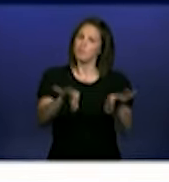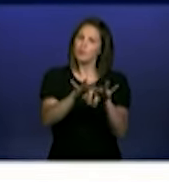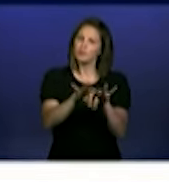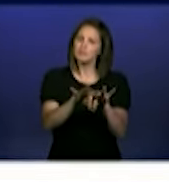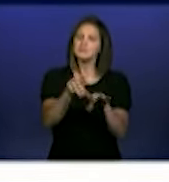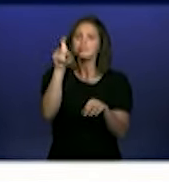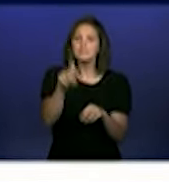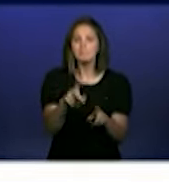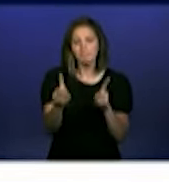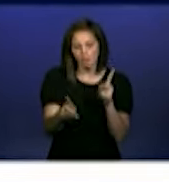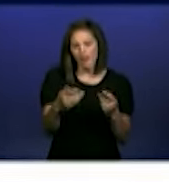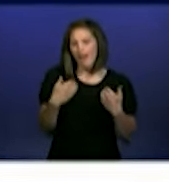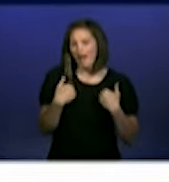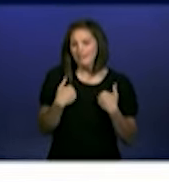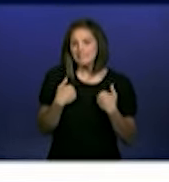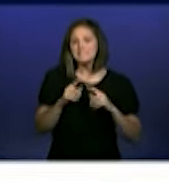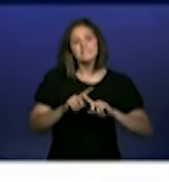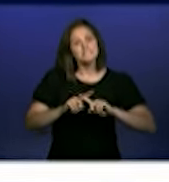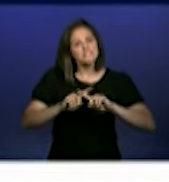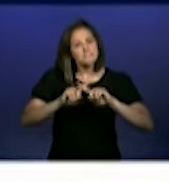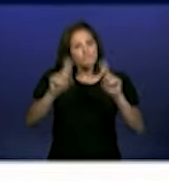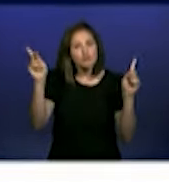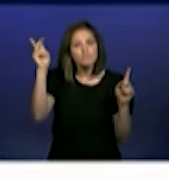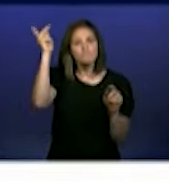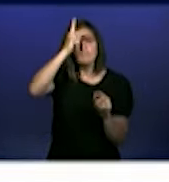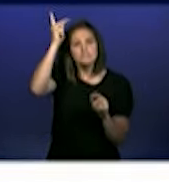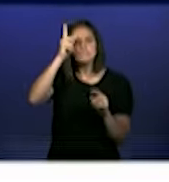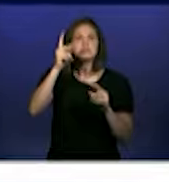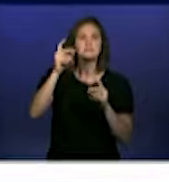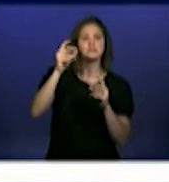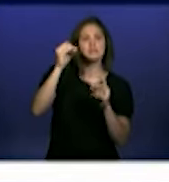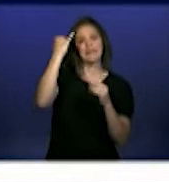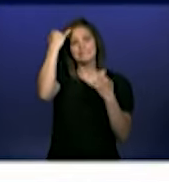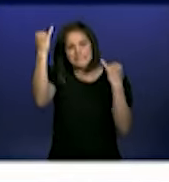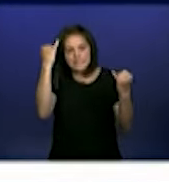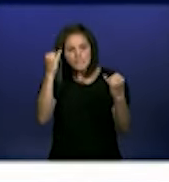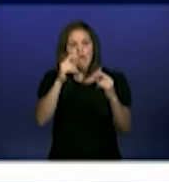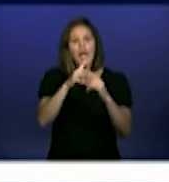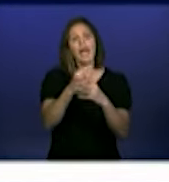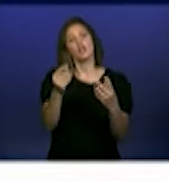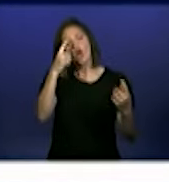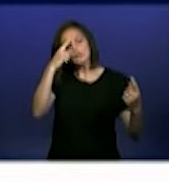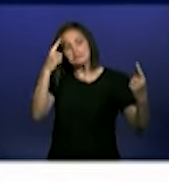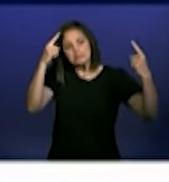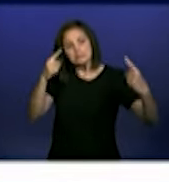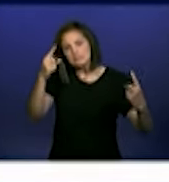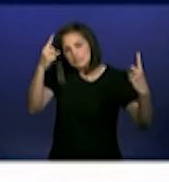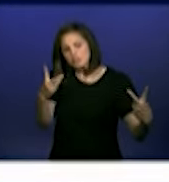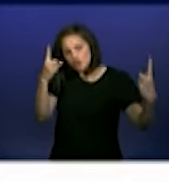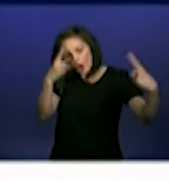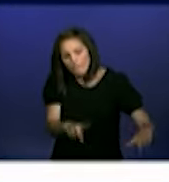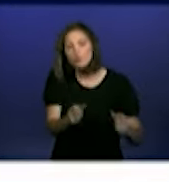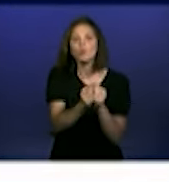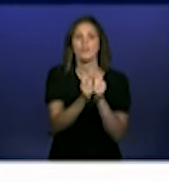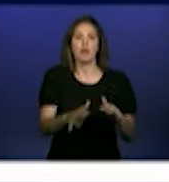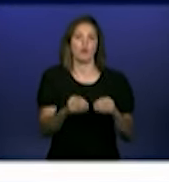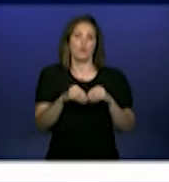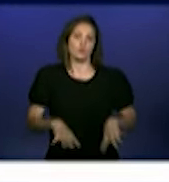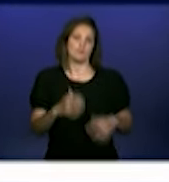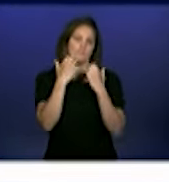who disagree philosophically, finding a path forward without compromising their values, and it's what I'm very good at. Mr.